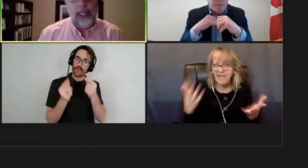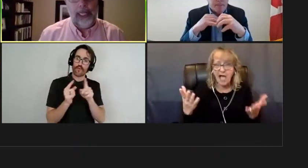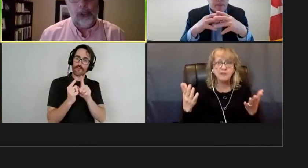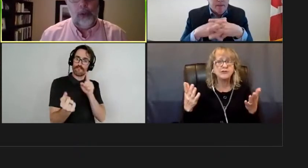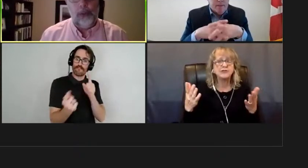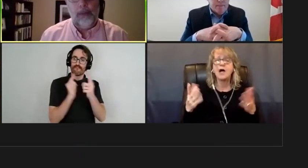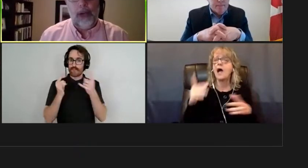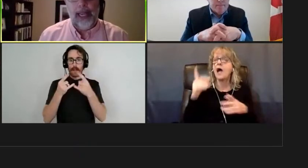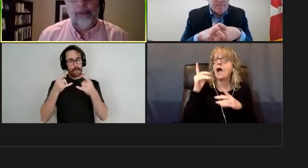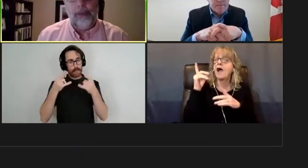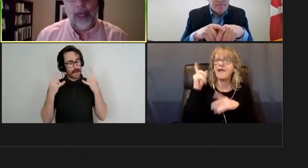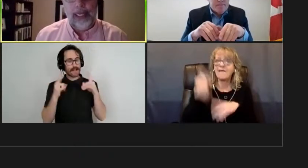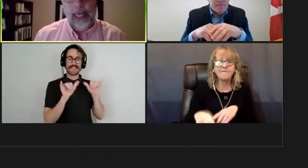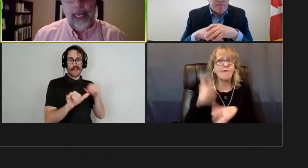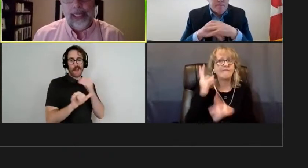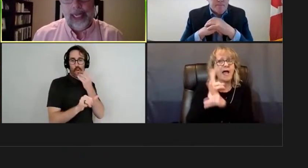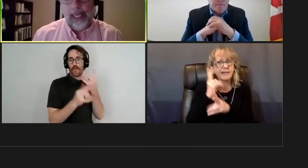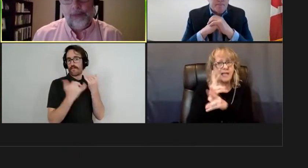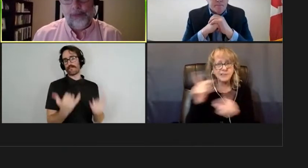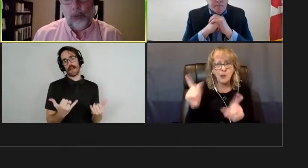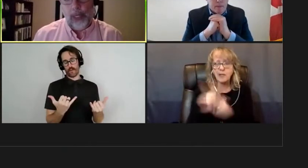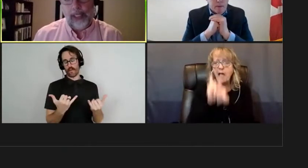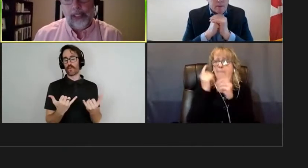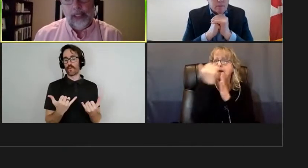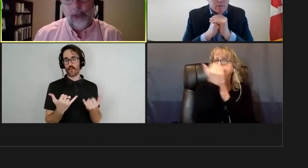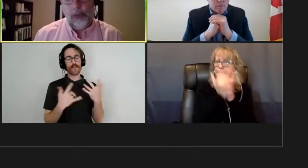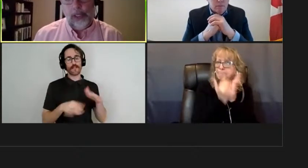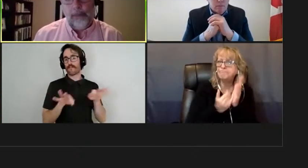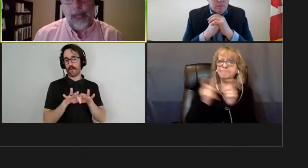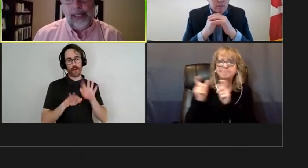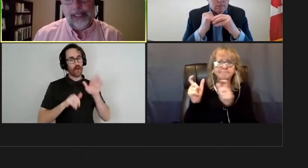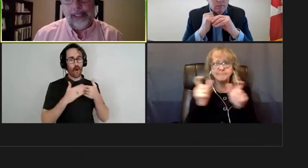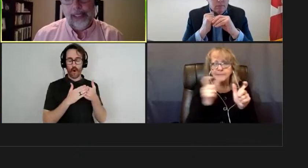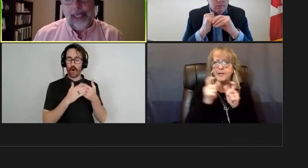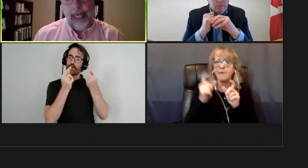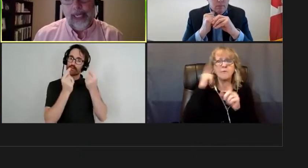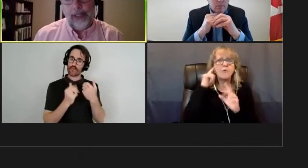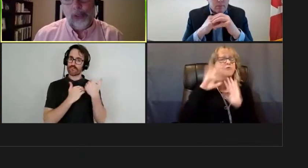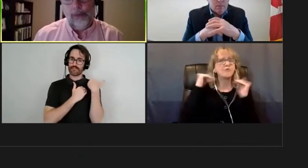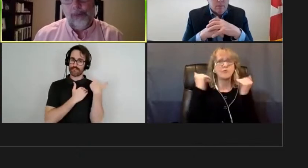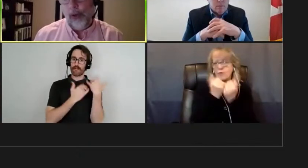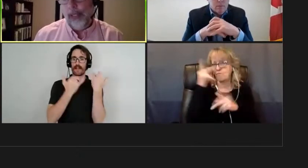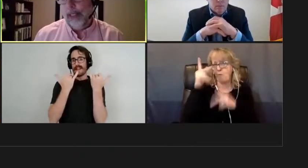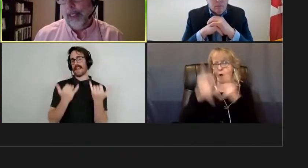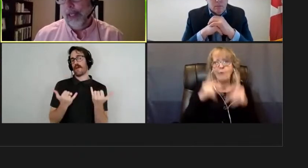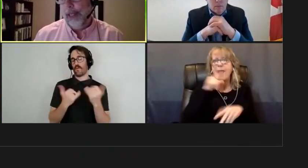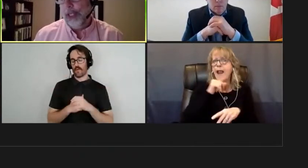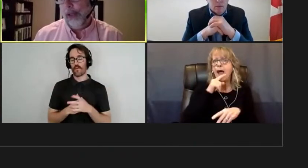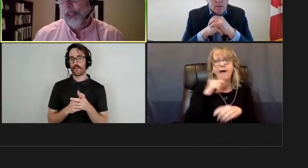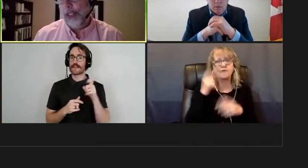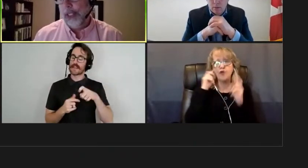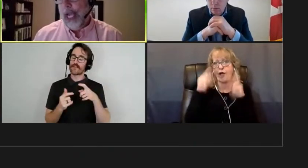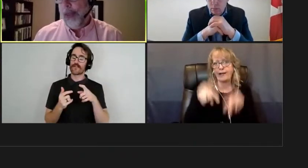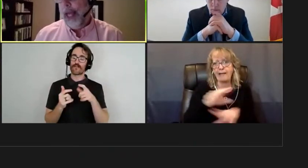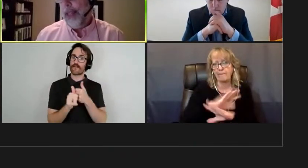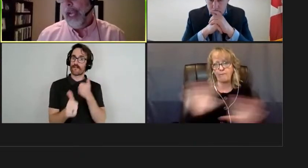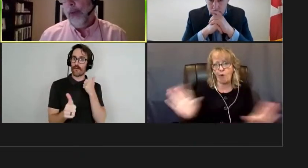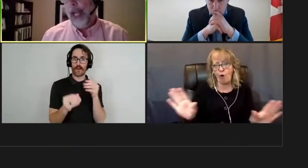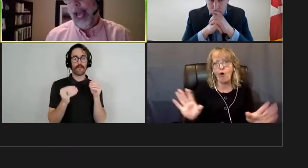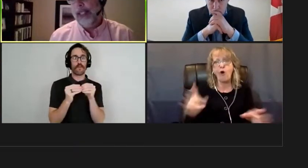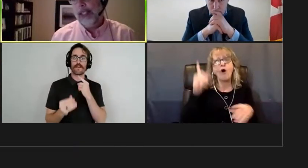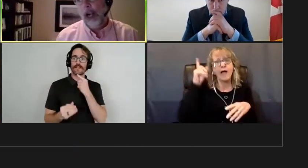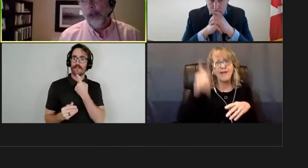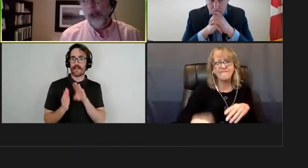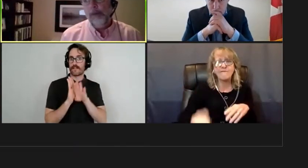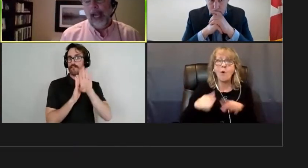all age groups and by everybody in the next few weeks to really bend this to avoid the challenges. The other thing I would